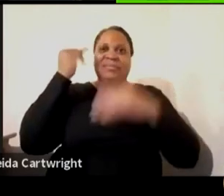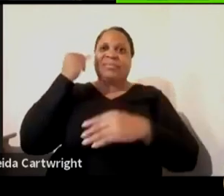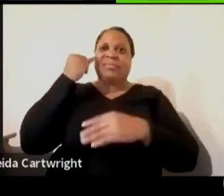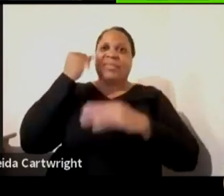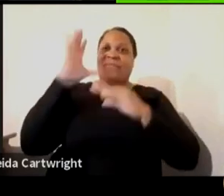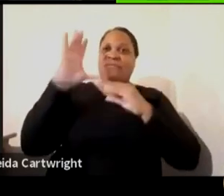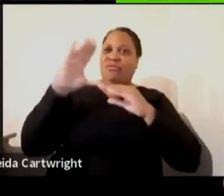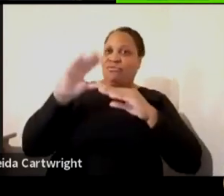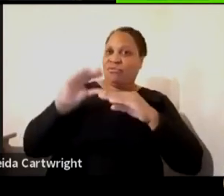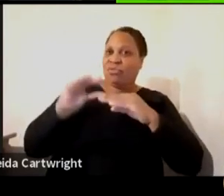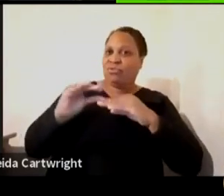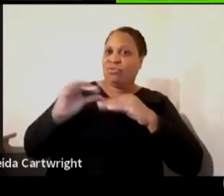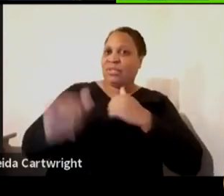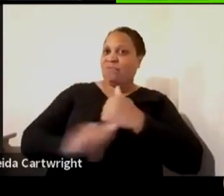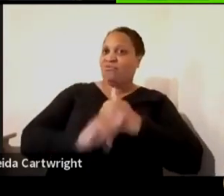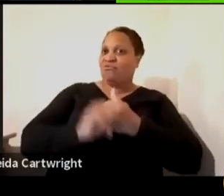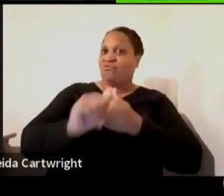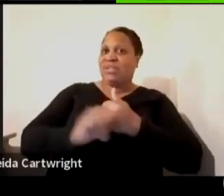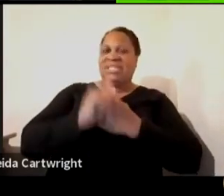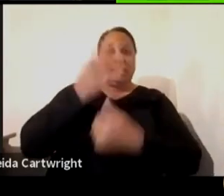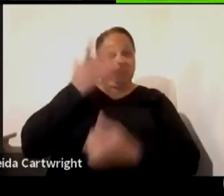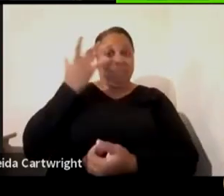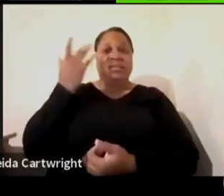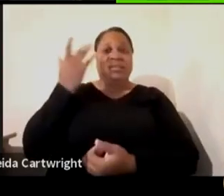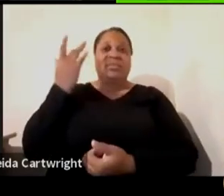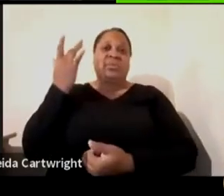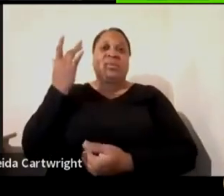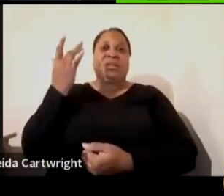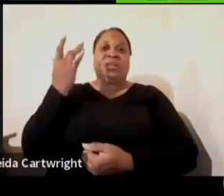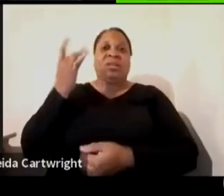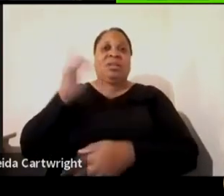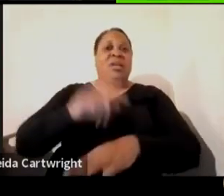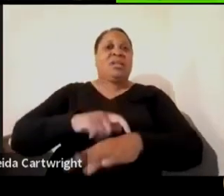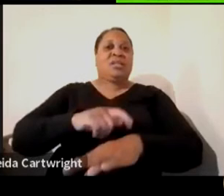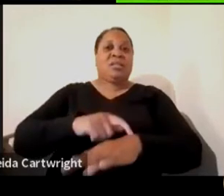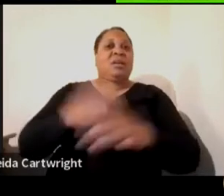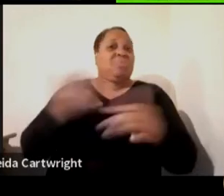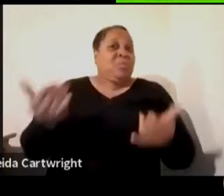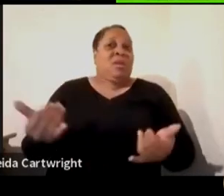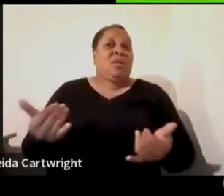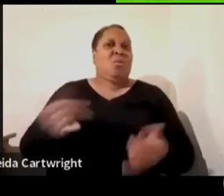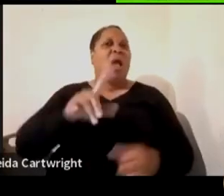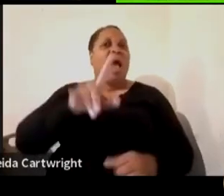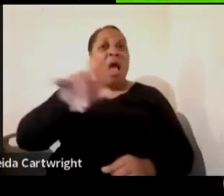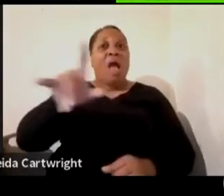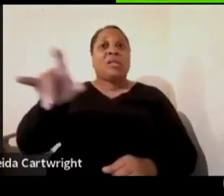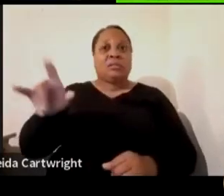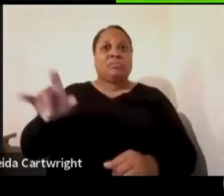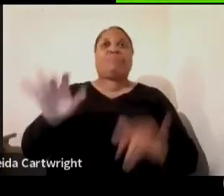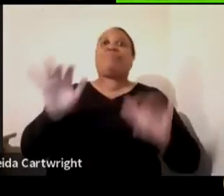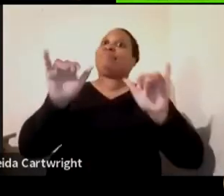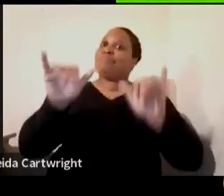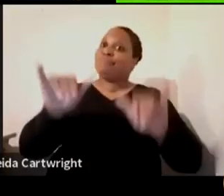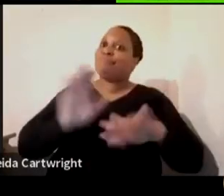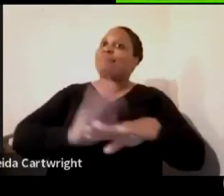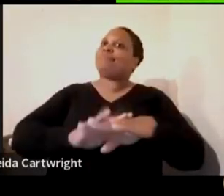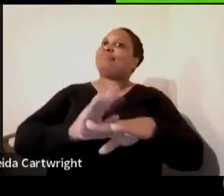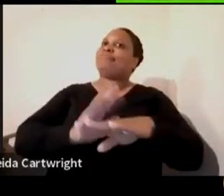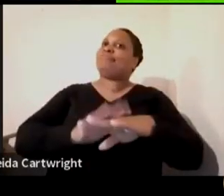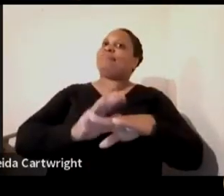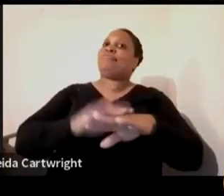reduces that risk or not. And that's why for the time being, we're asking everyone to continue all of the precautions that they've been